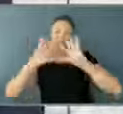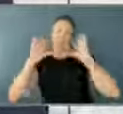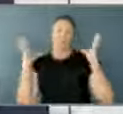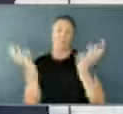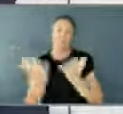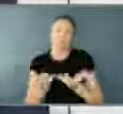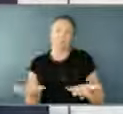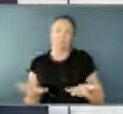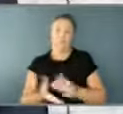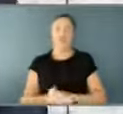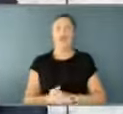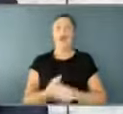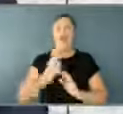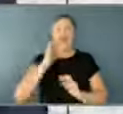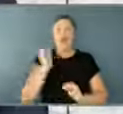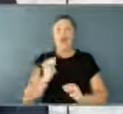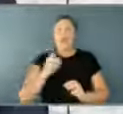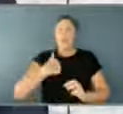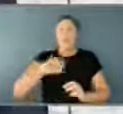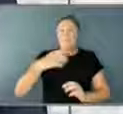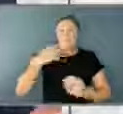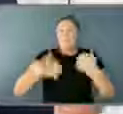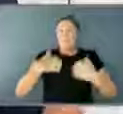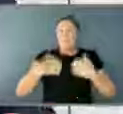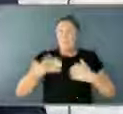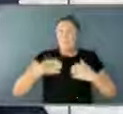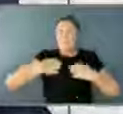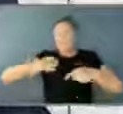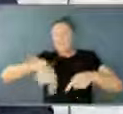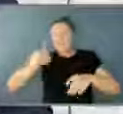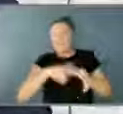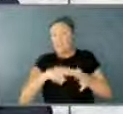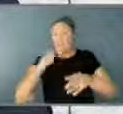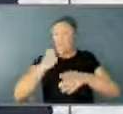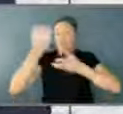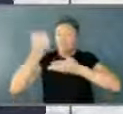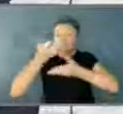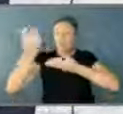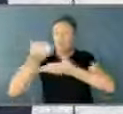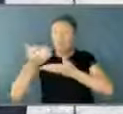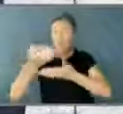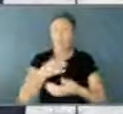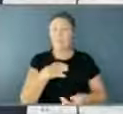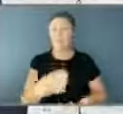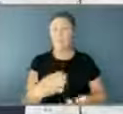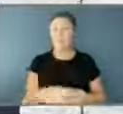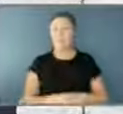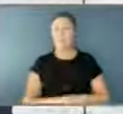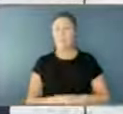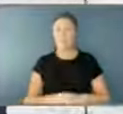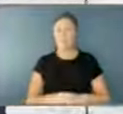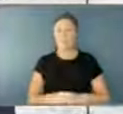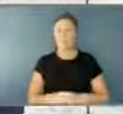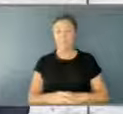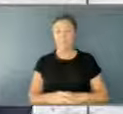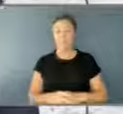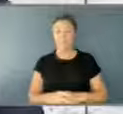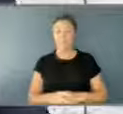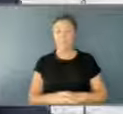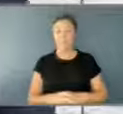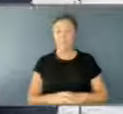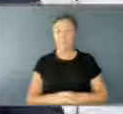to further engagements over the course of this year. Again, he was invited to join us for the